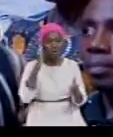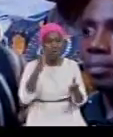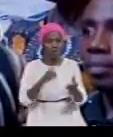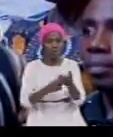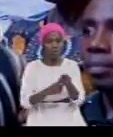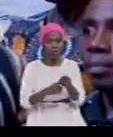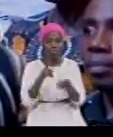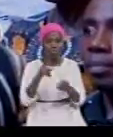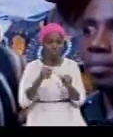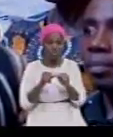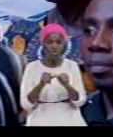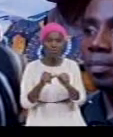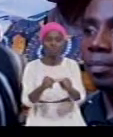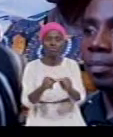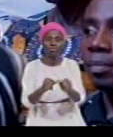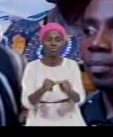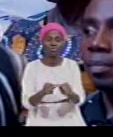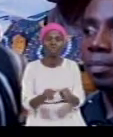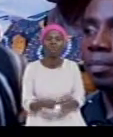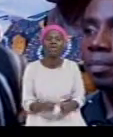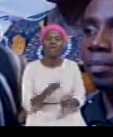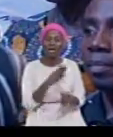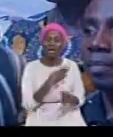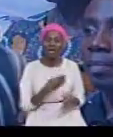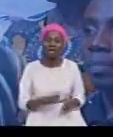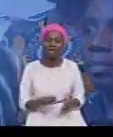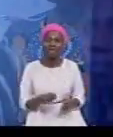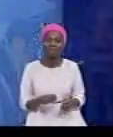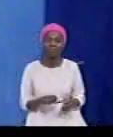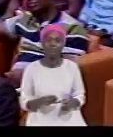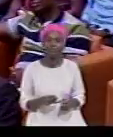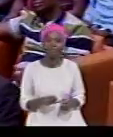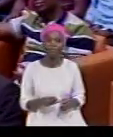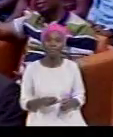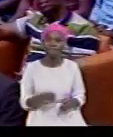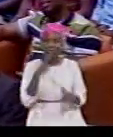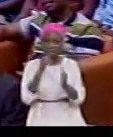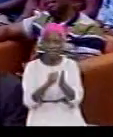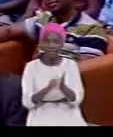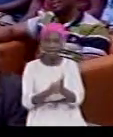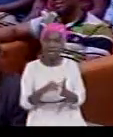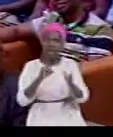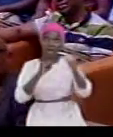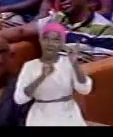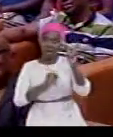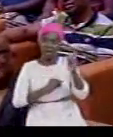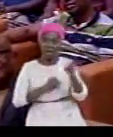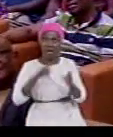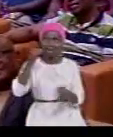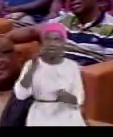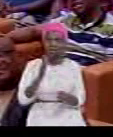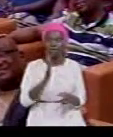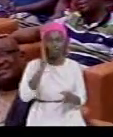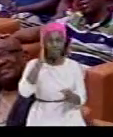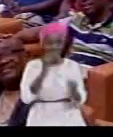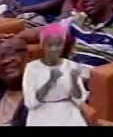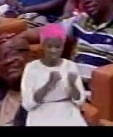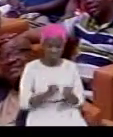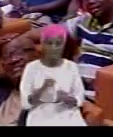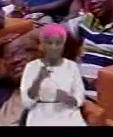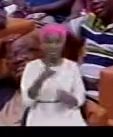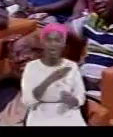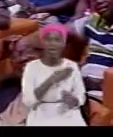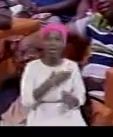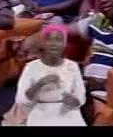up. I am thy God. I will strengthen you. Yea, I will help you. Yea, I